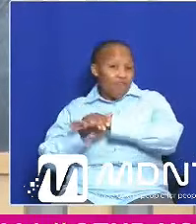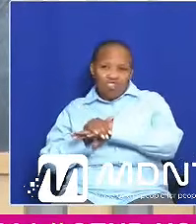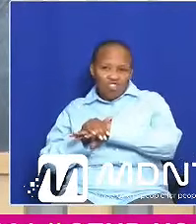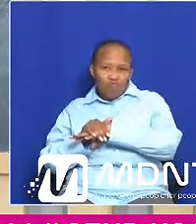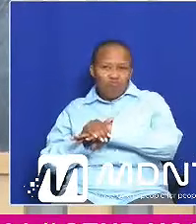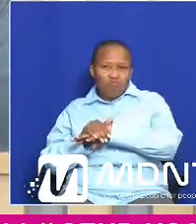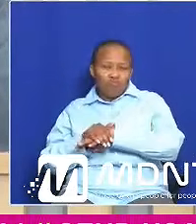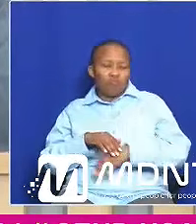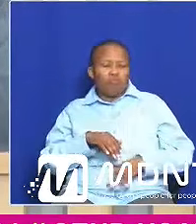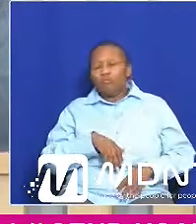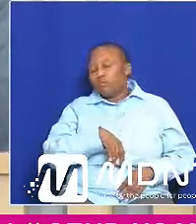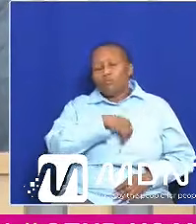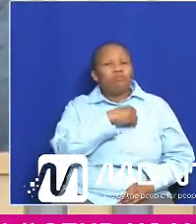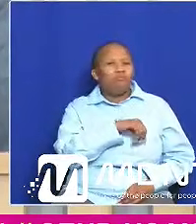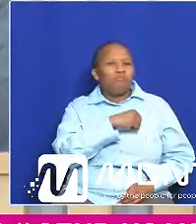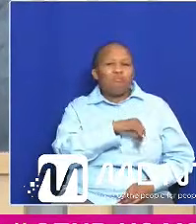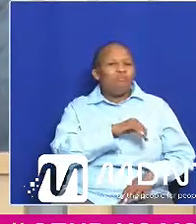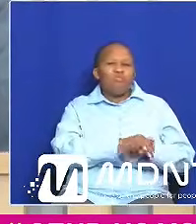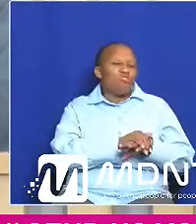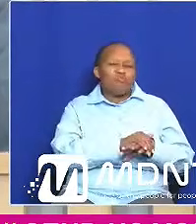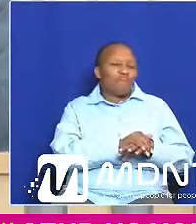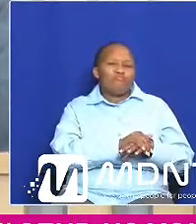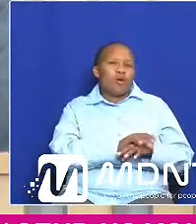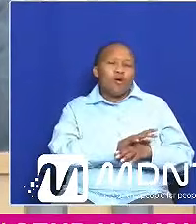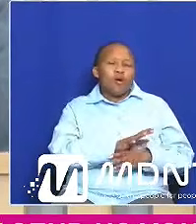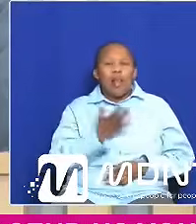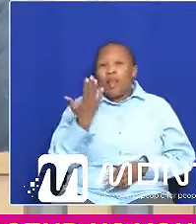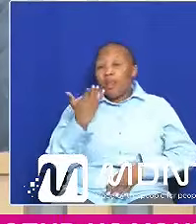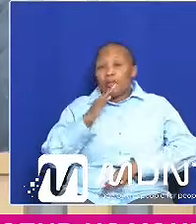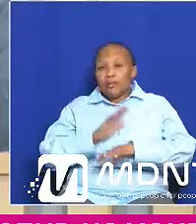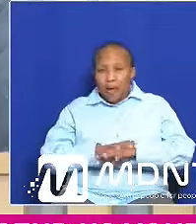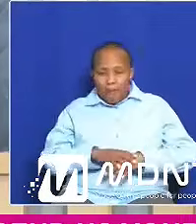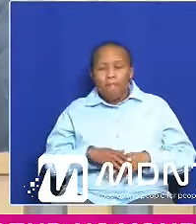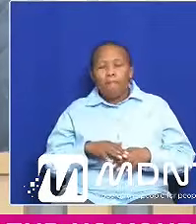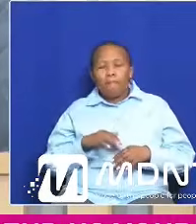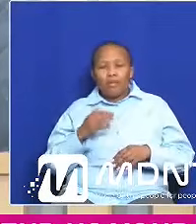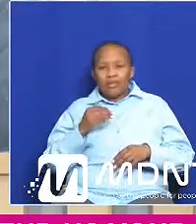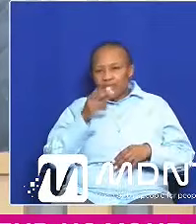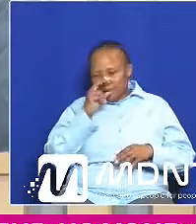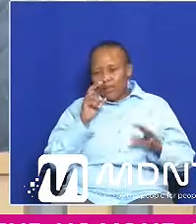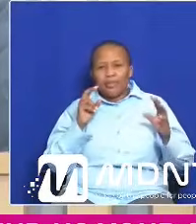what would I say? Because last time I said strictly business. Not strictly business, yes.